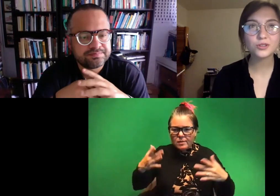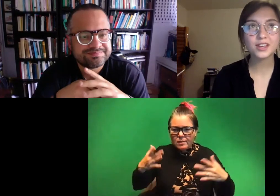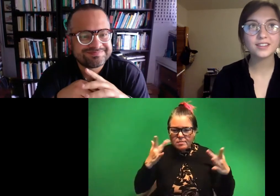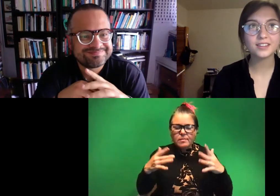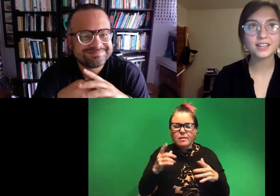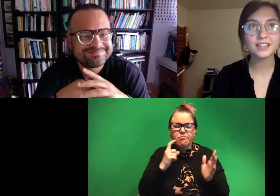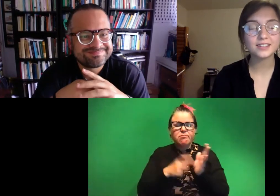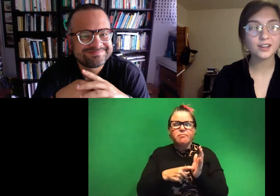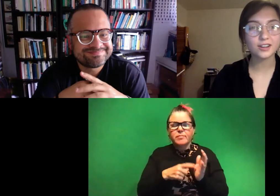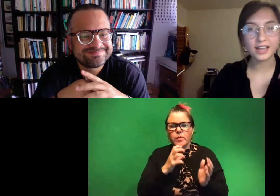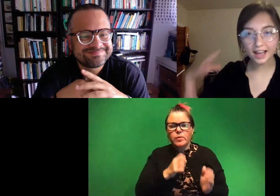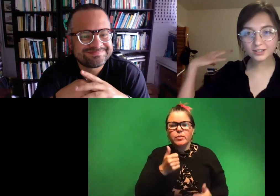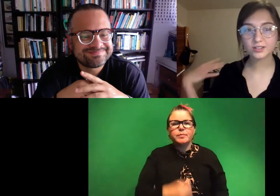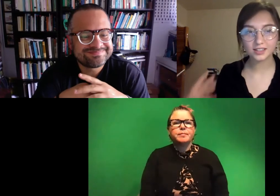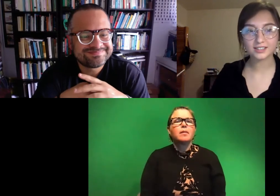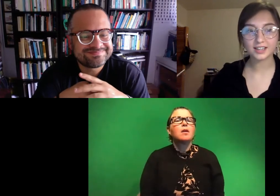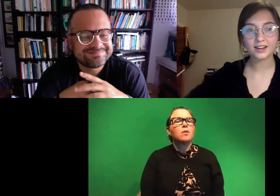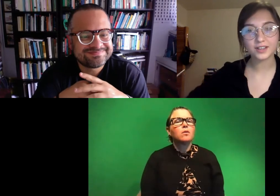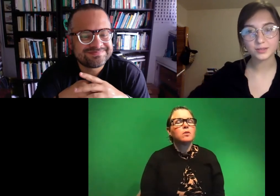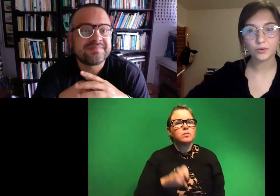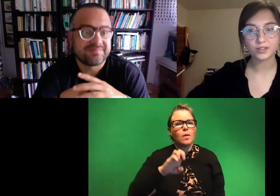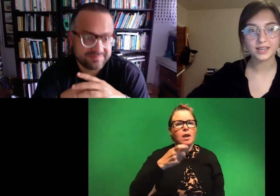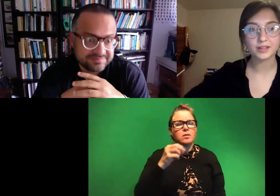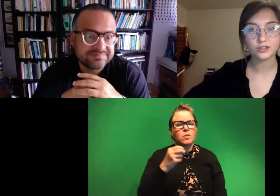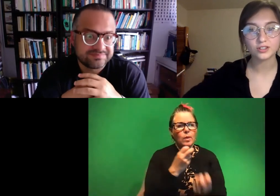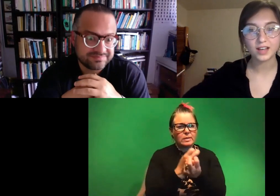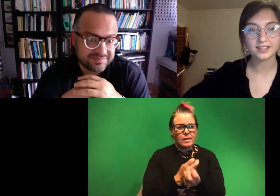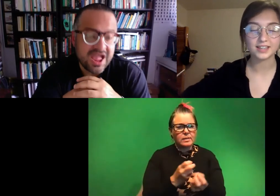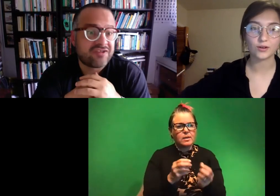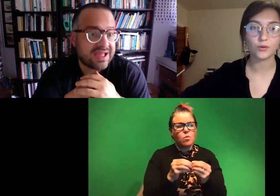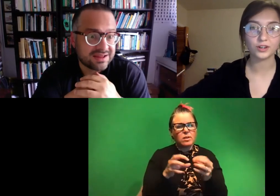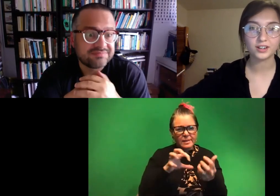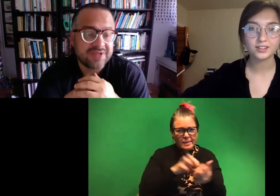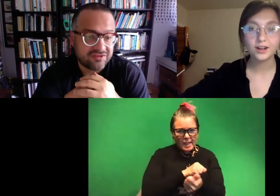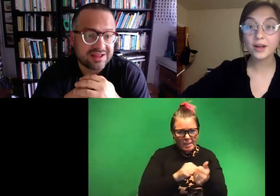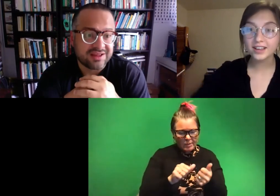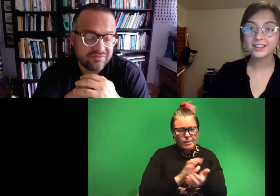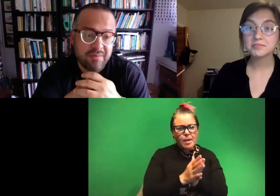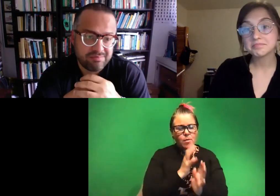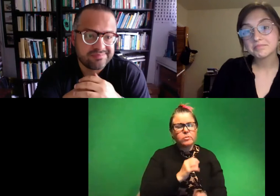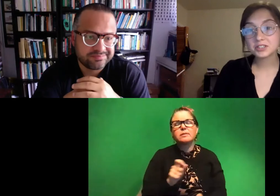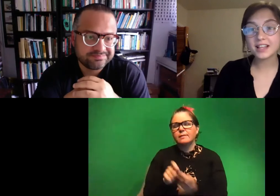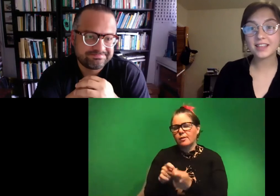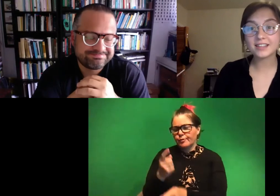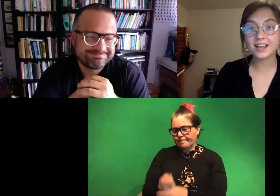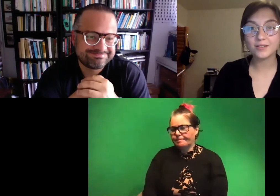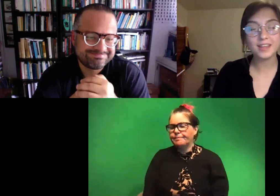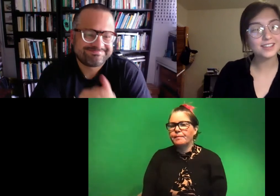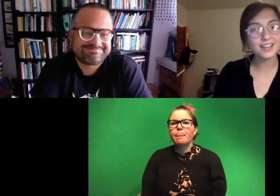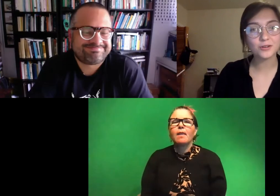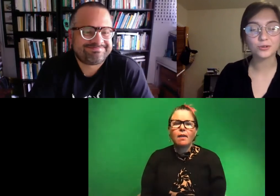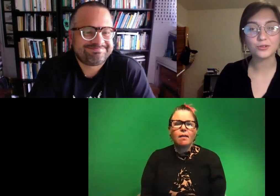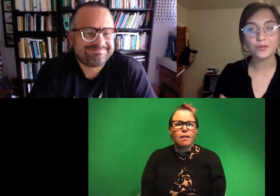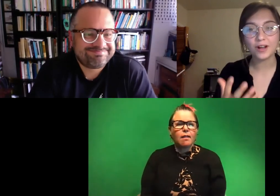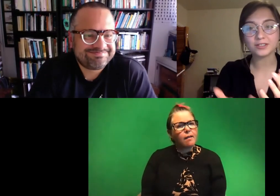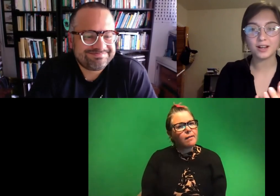cool. So then their like exoskeleton kind of gets more damaged as they exactly. get older. Exactly, okay. Yep. So